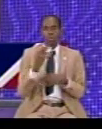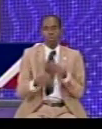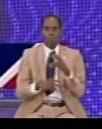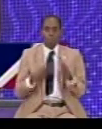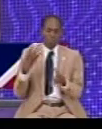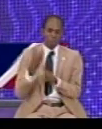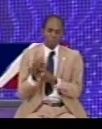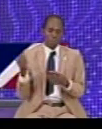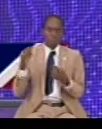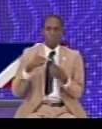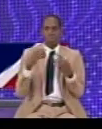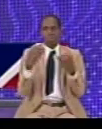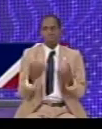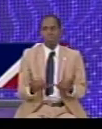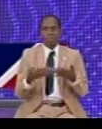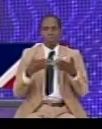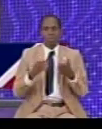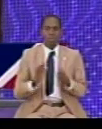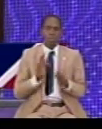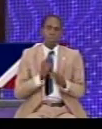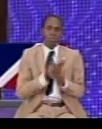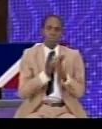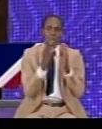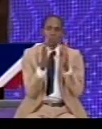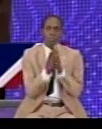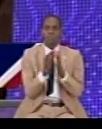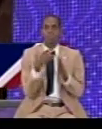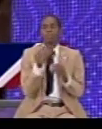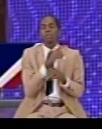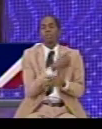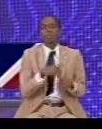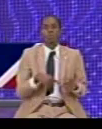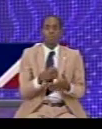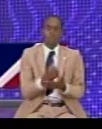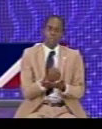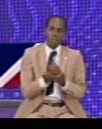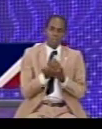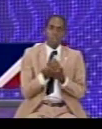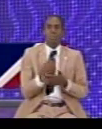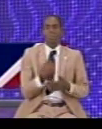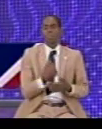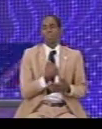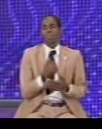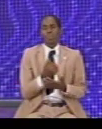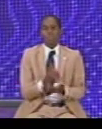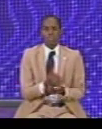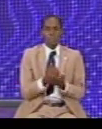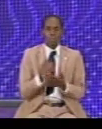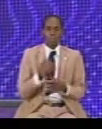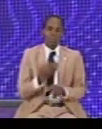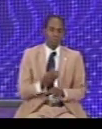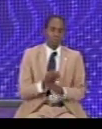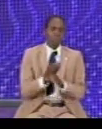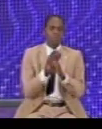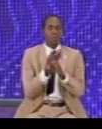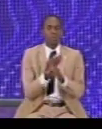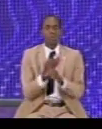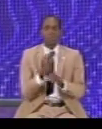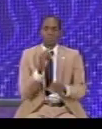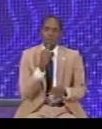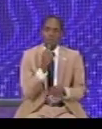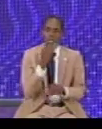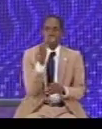now. Let's pray. Lord, help me. Help me faithfully, diligently to